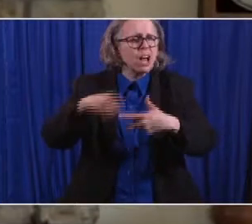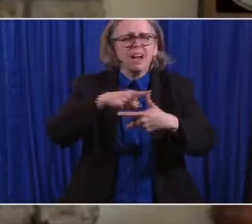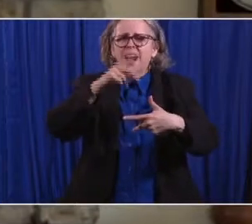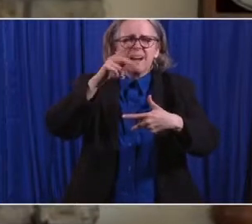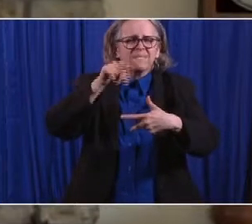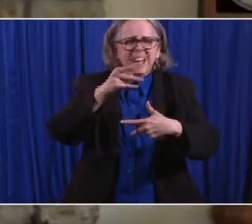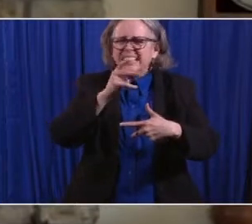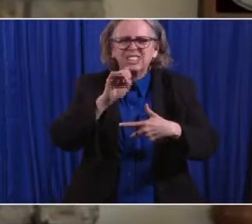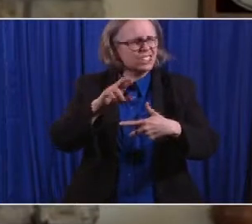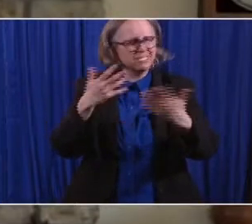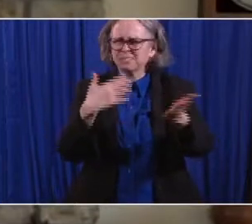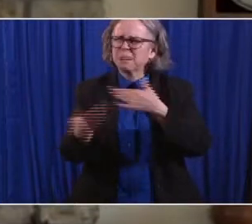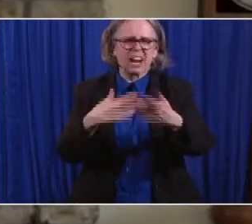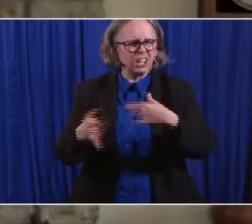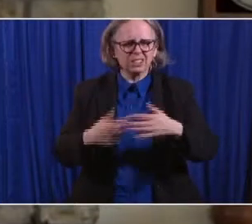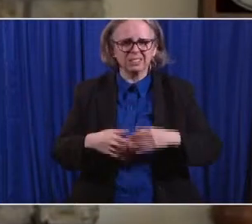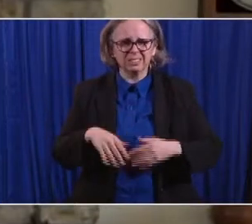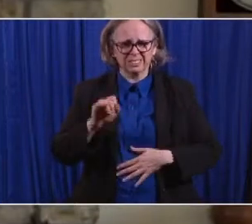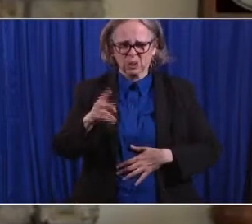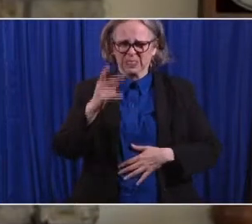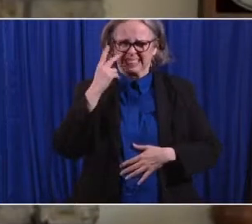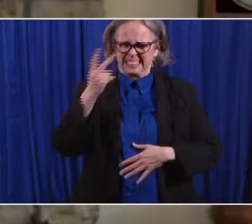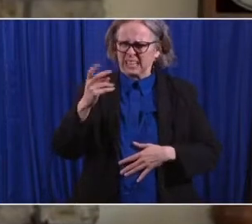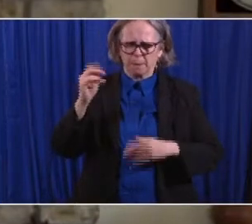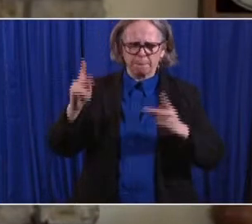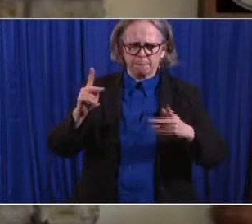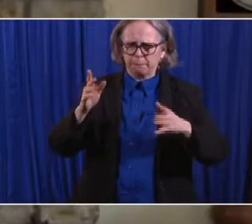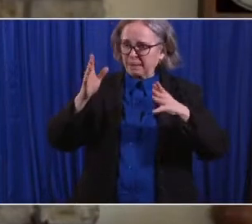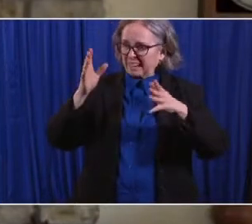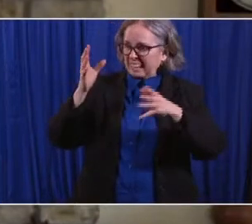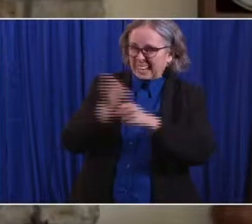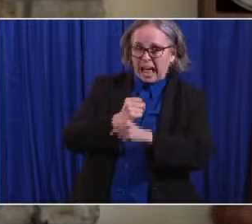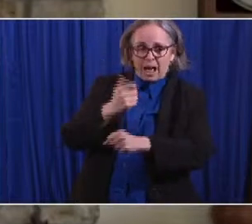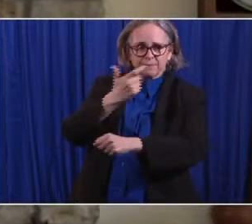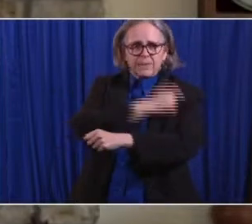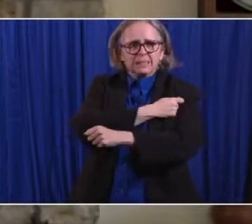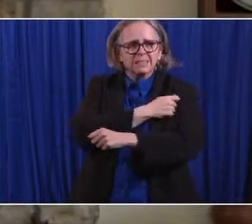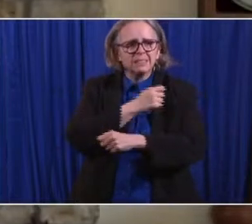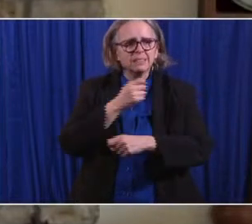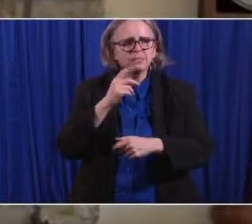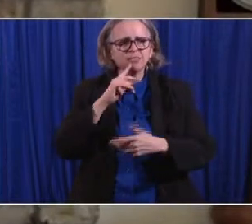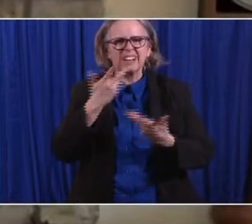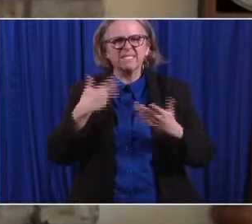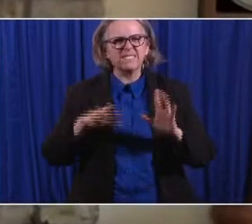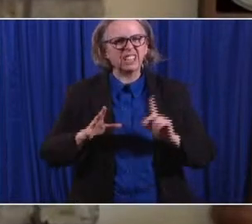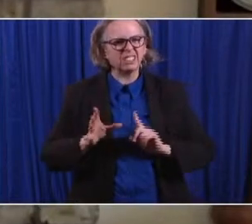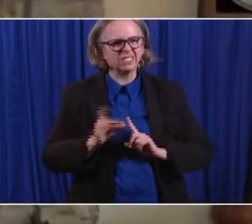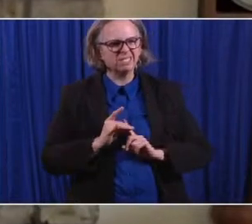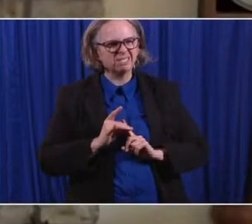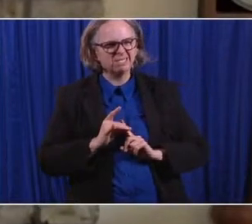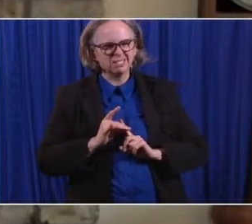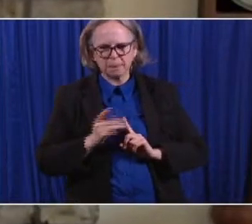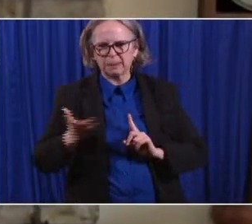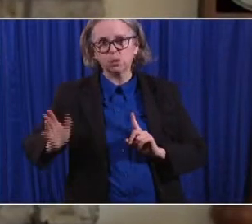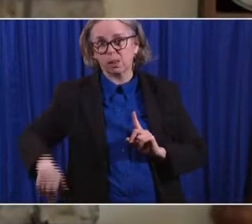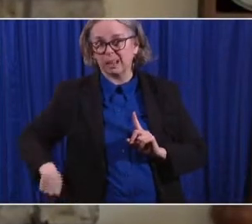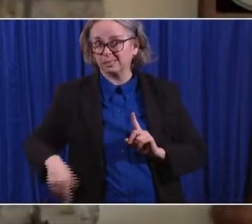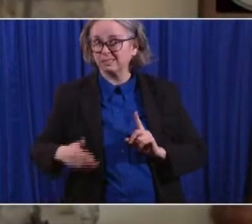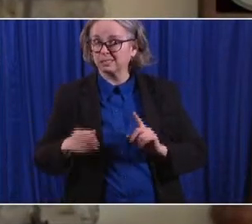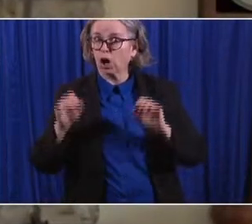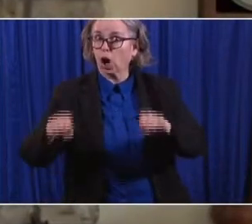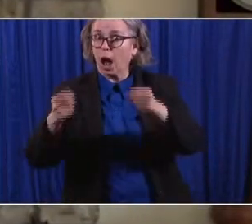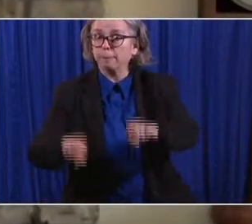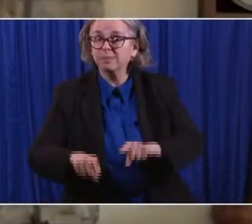They already had the COVID and they died. And we just see these. And that's why it's so imperative. Every